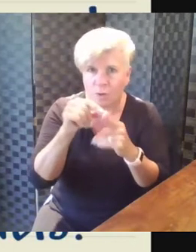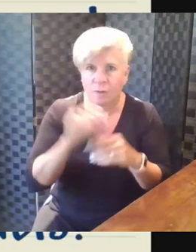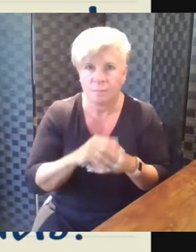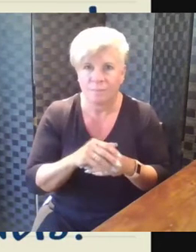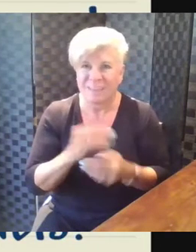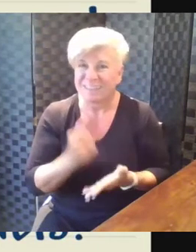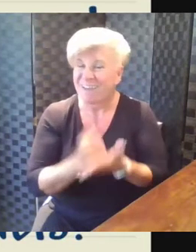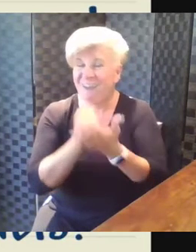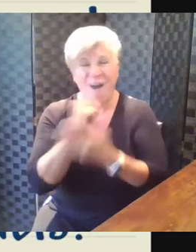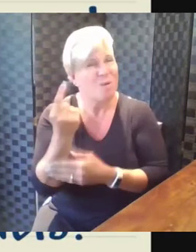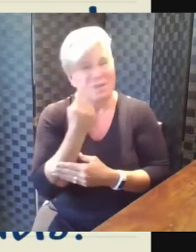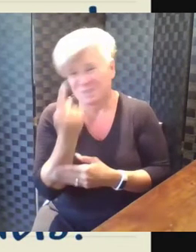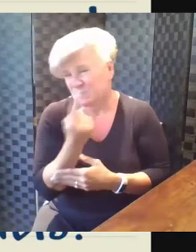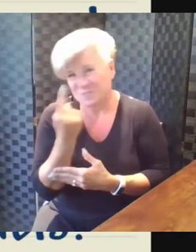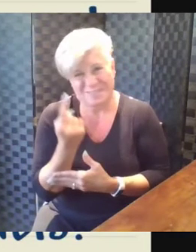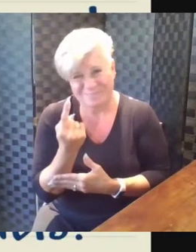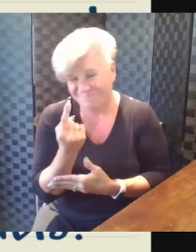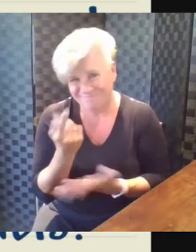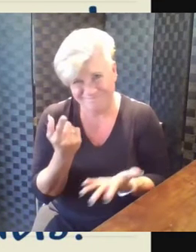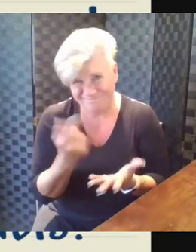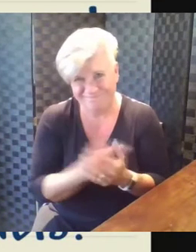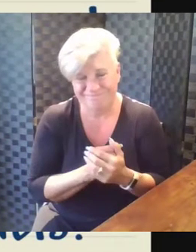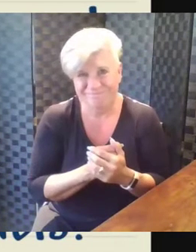These tips don't always work.